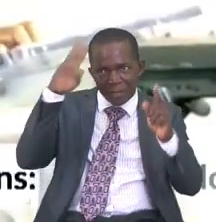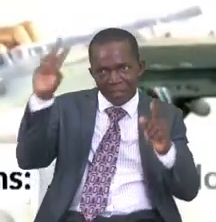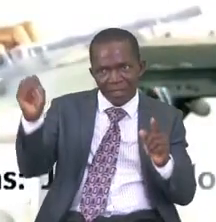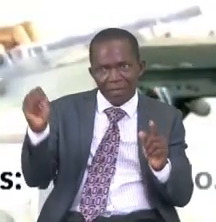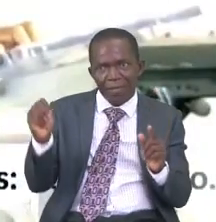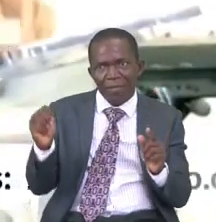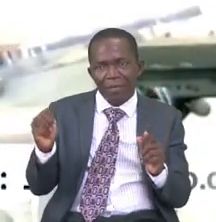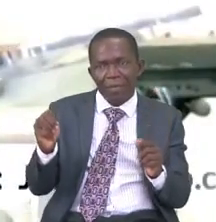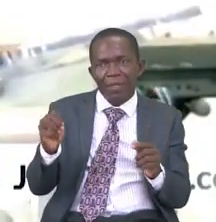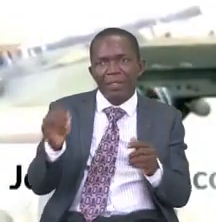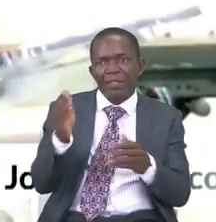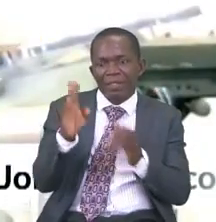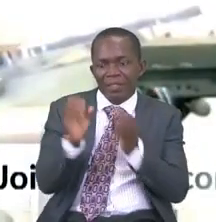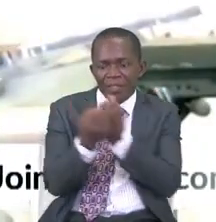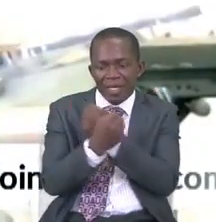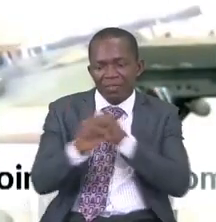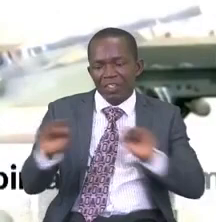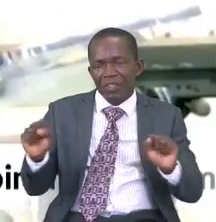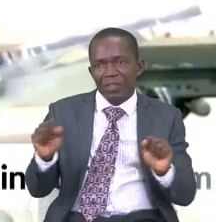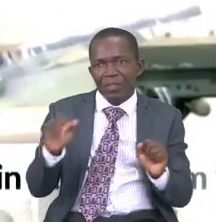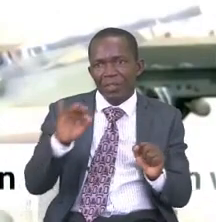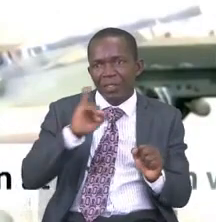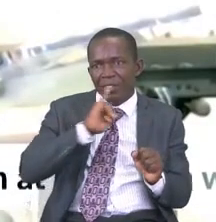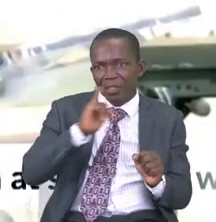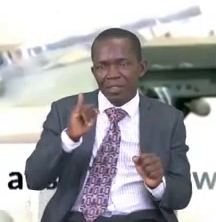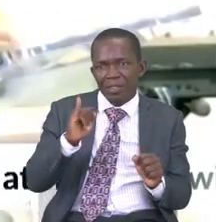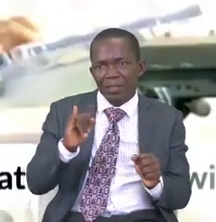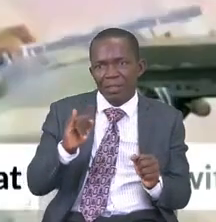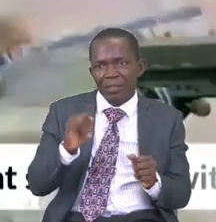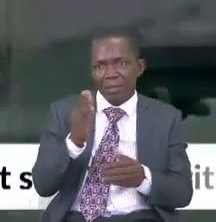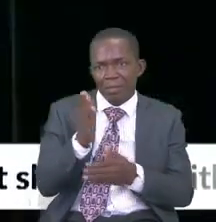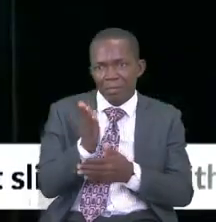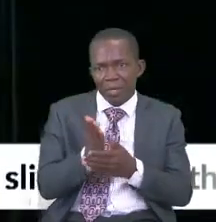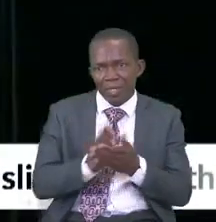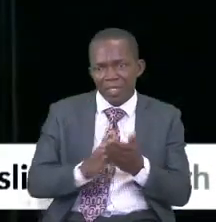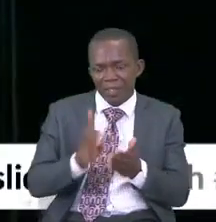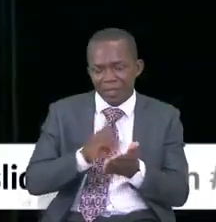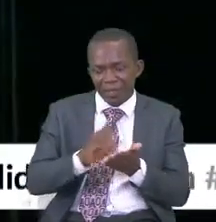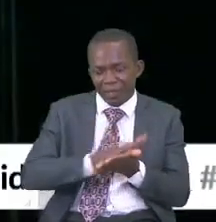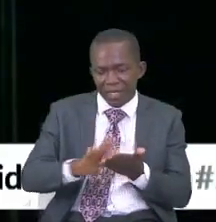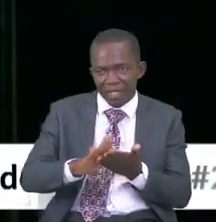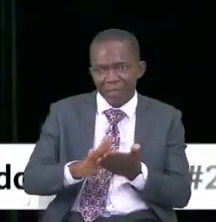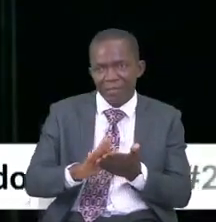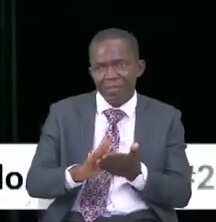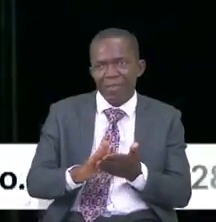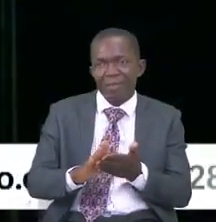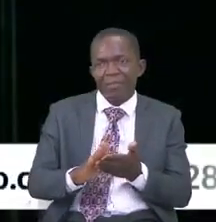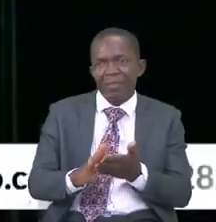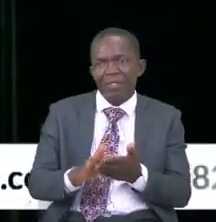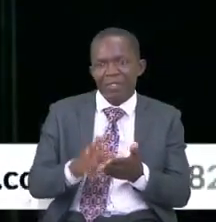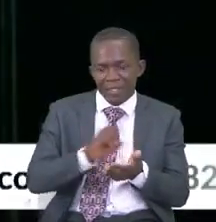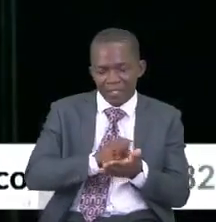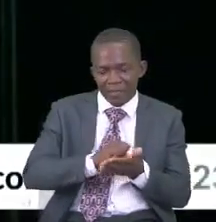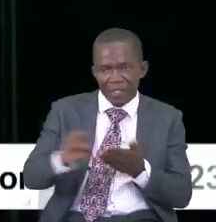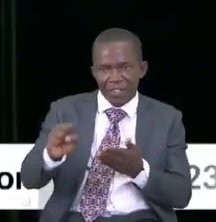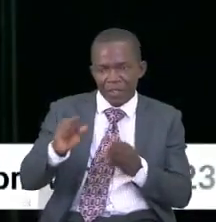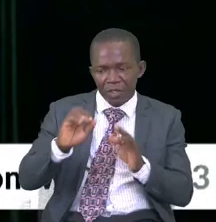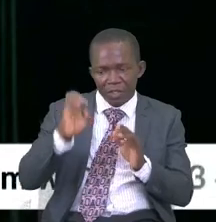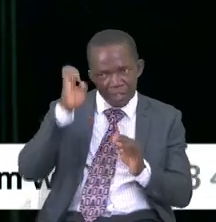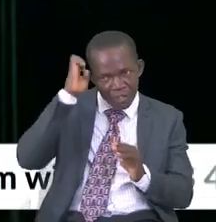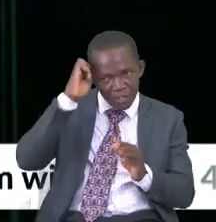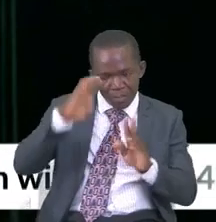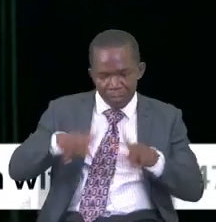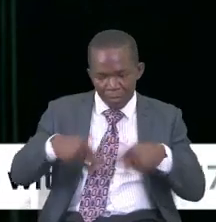design. He pardons and we believe. Sanctification, he provides and we